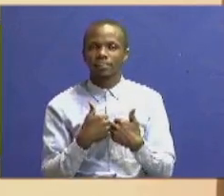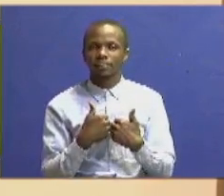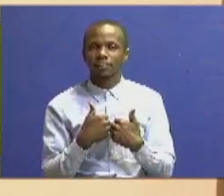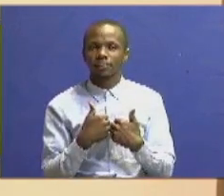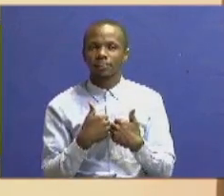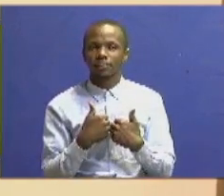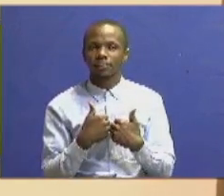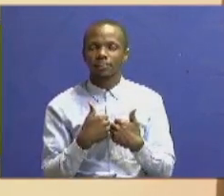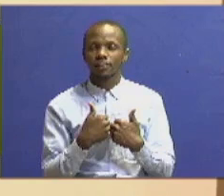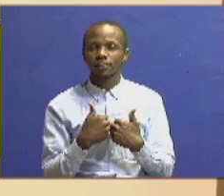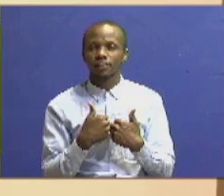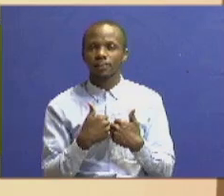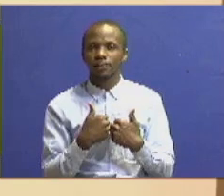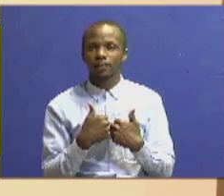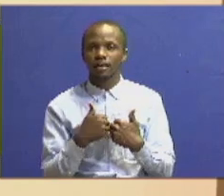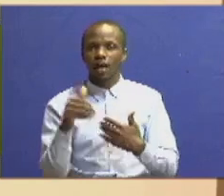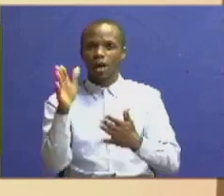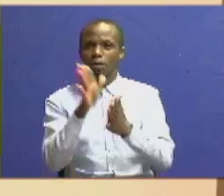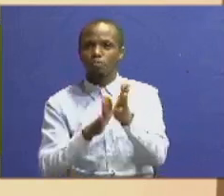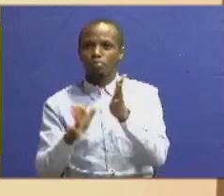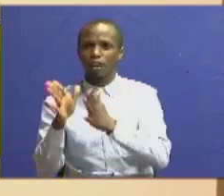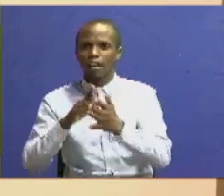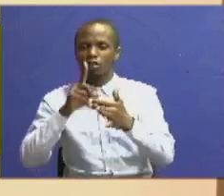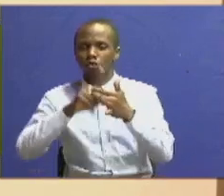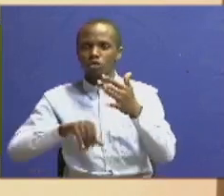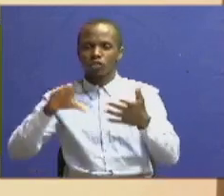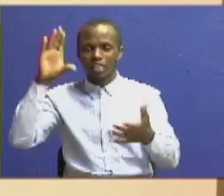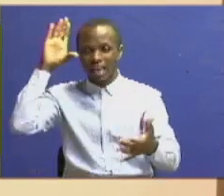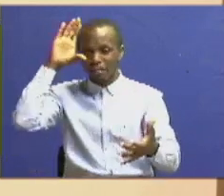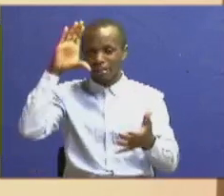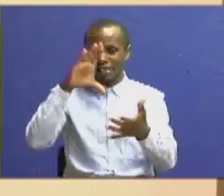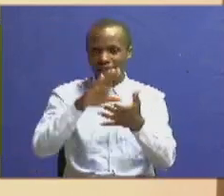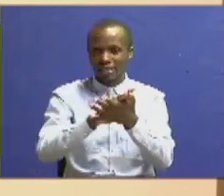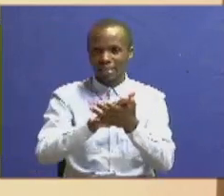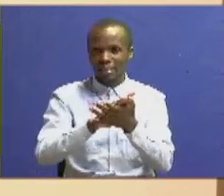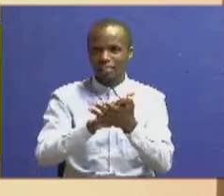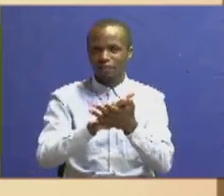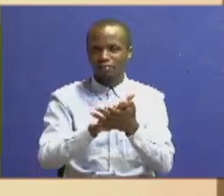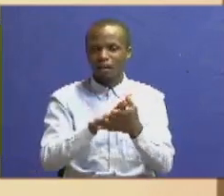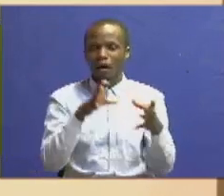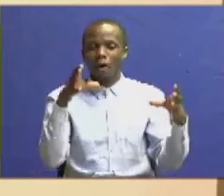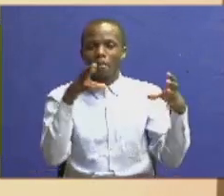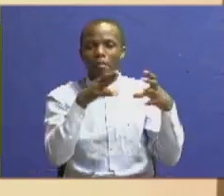put in place what we believe to be a good package.